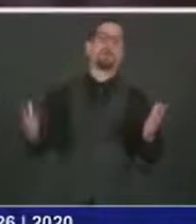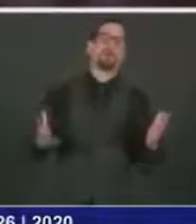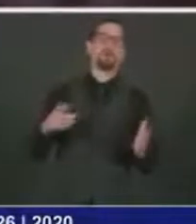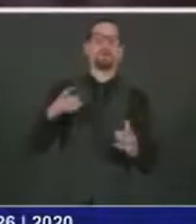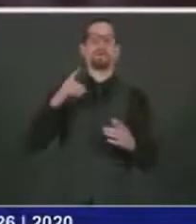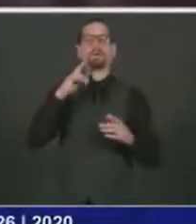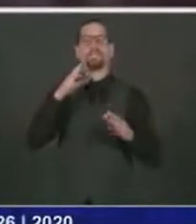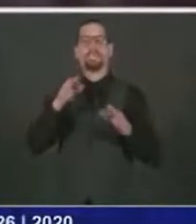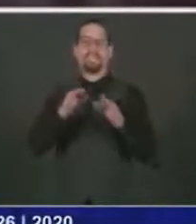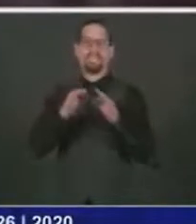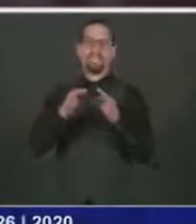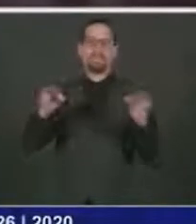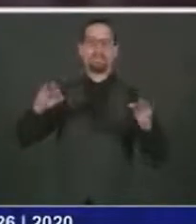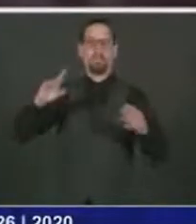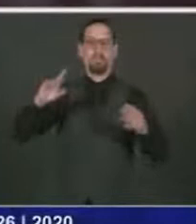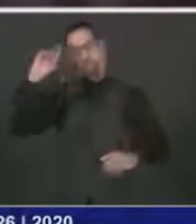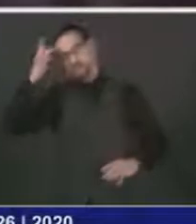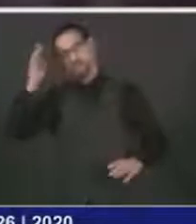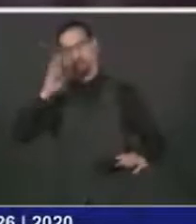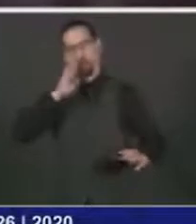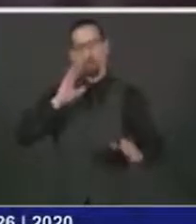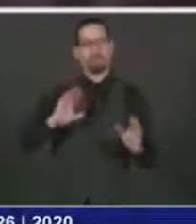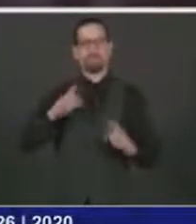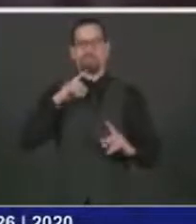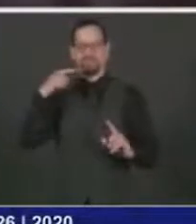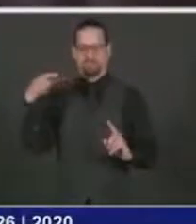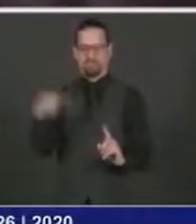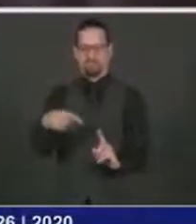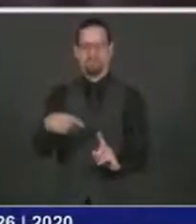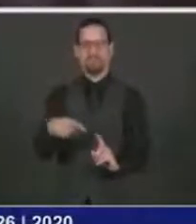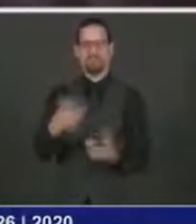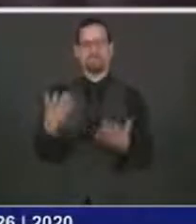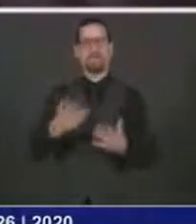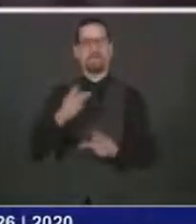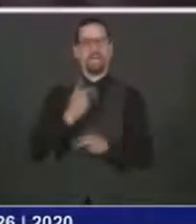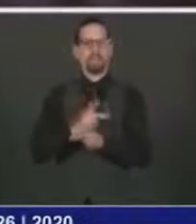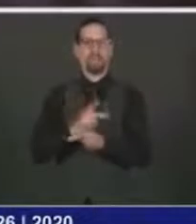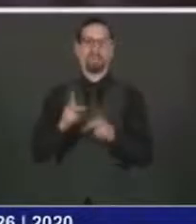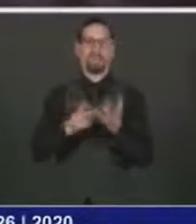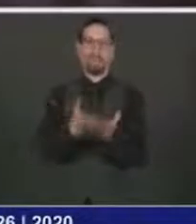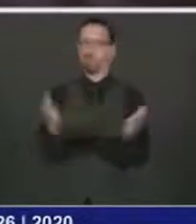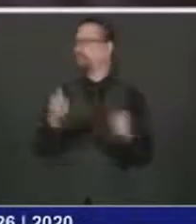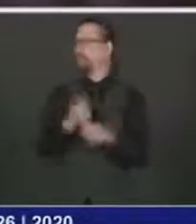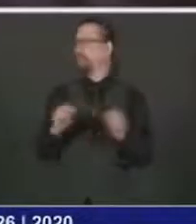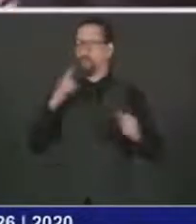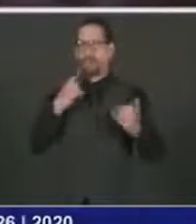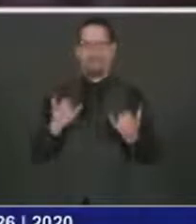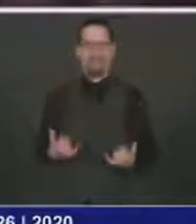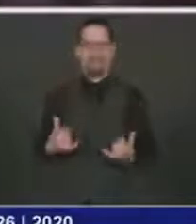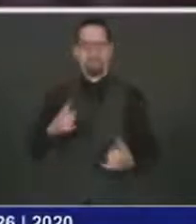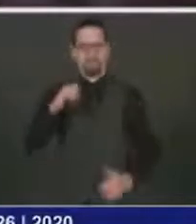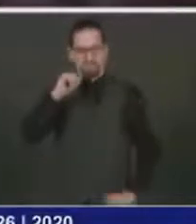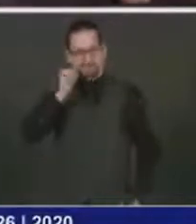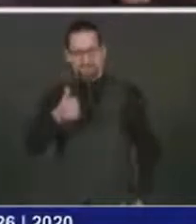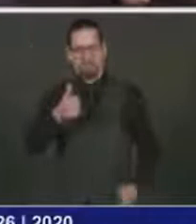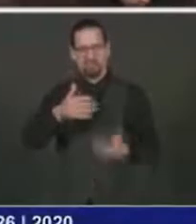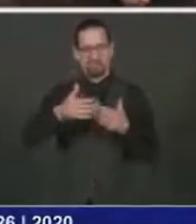statement. At the moment, she has to do what she thinks right to keep her people safe today, tomorrow, and this, in the weeks to